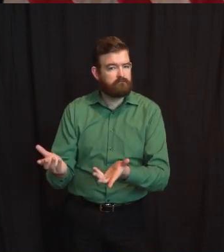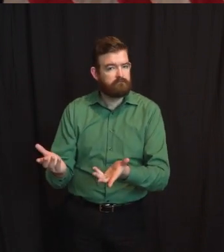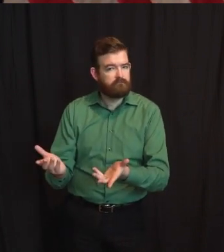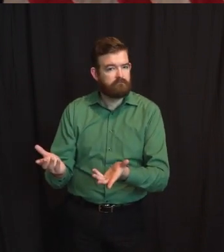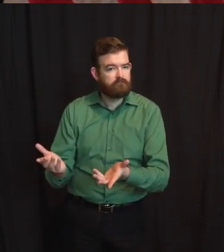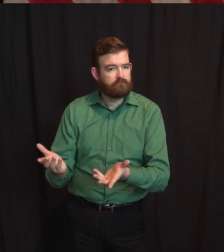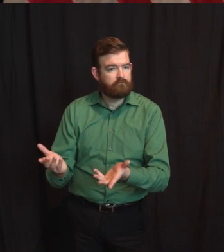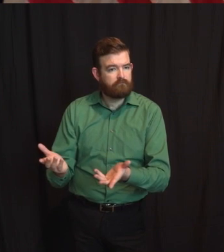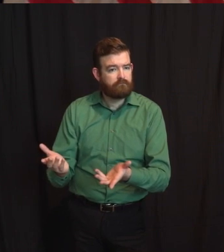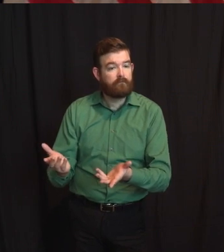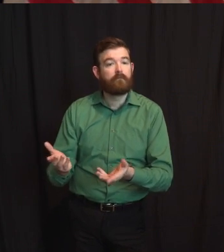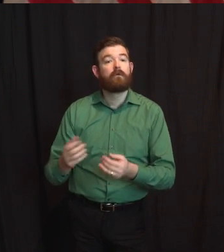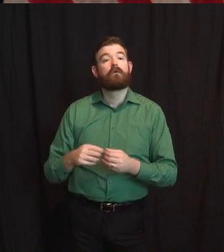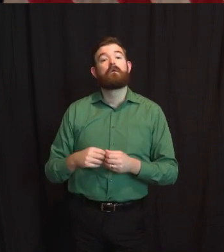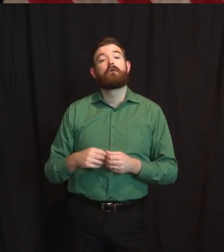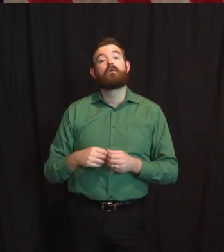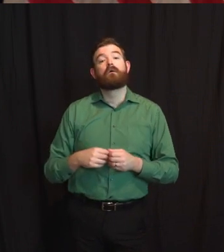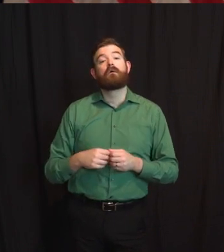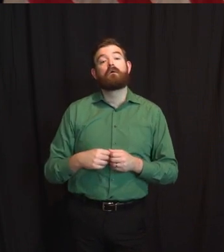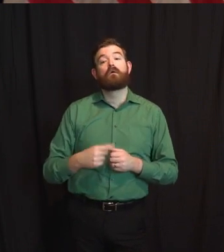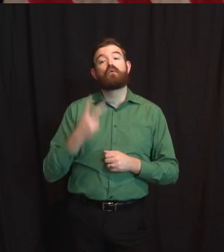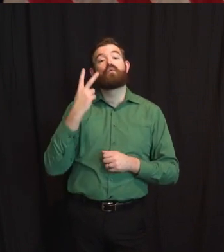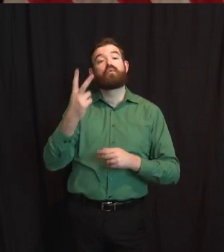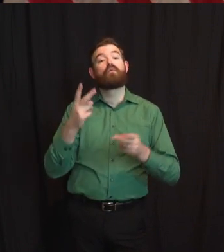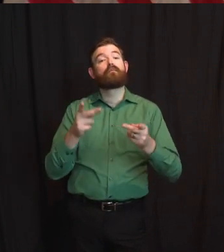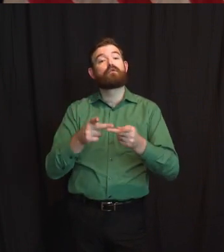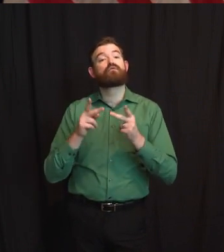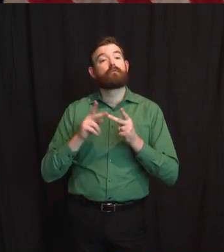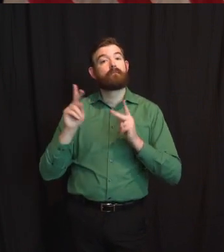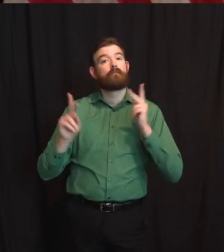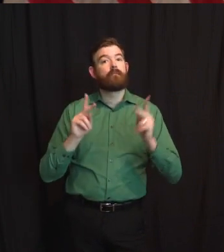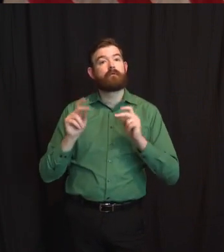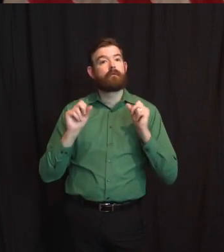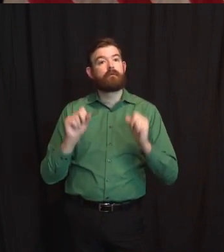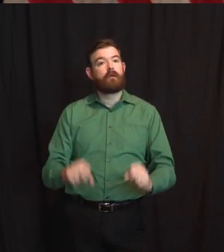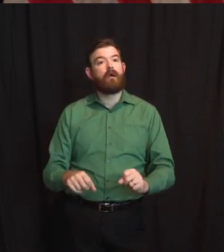plasma donation centers, any figures on how many people have donated or how that's going?